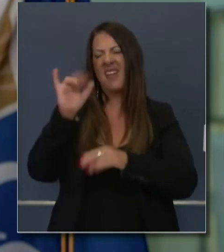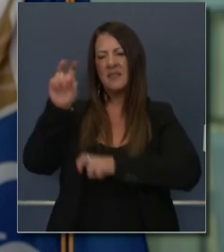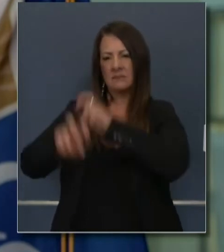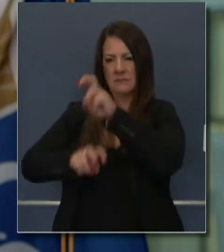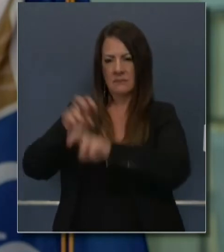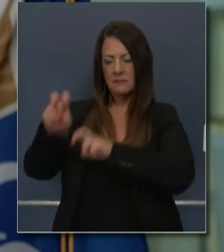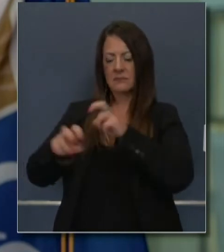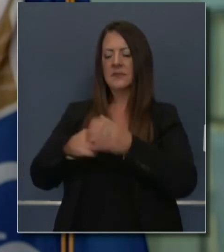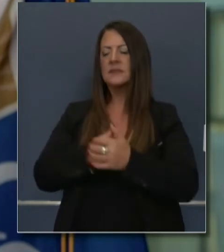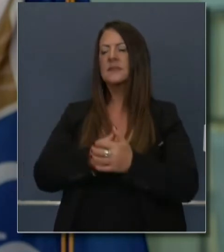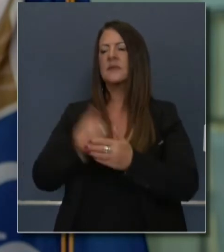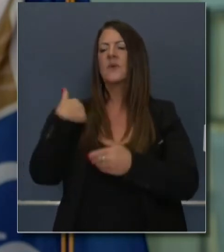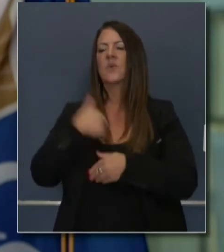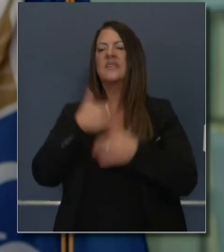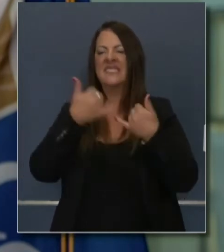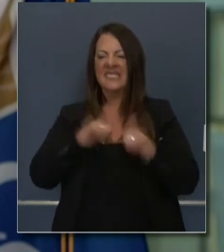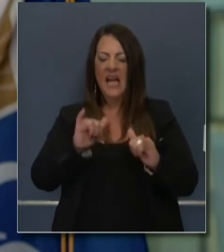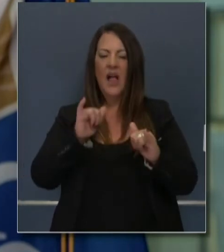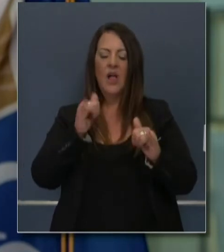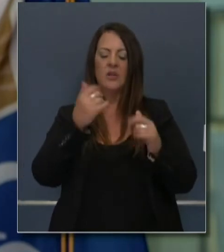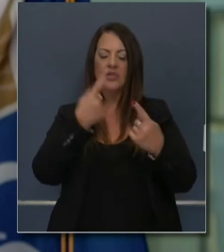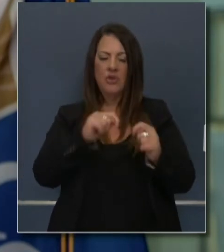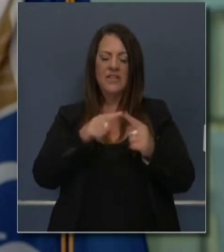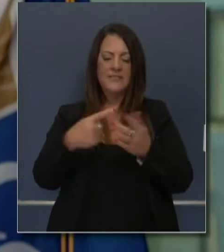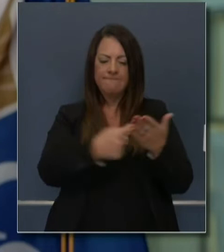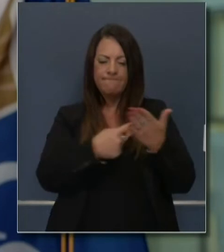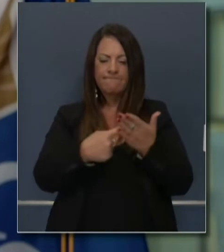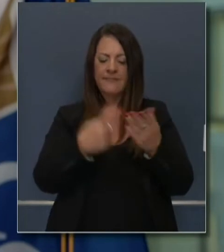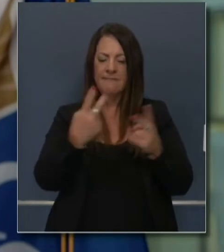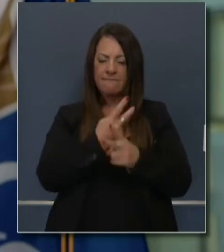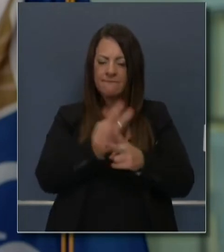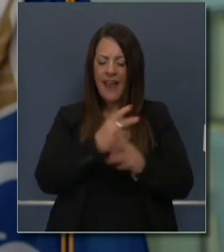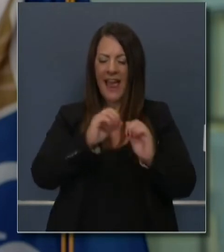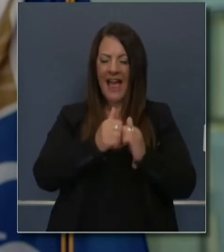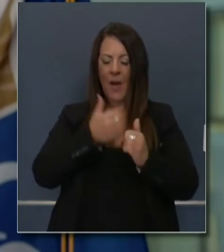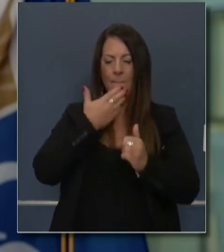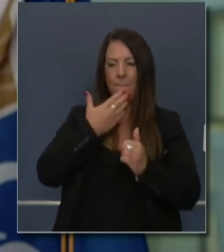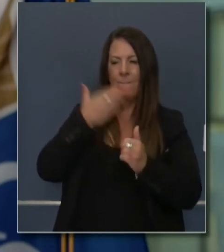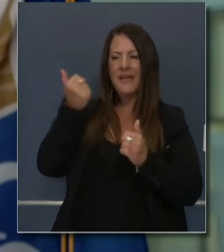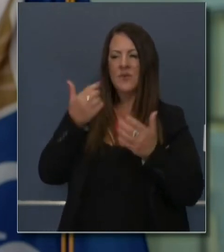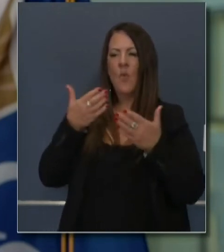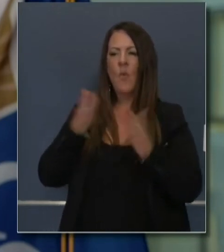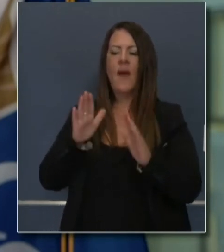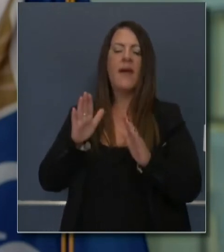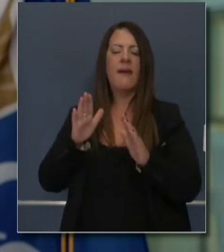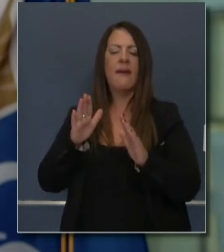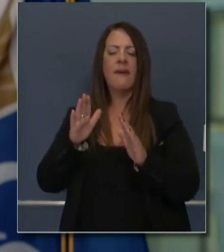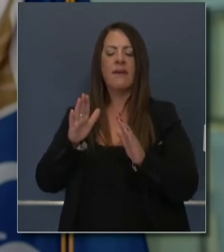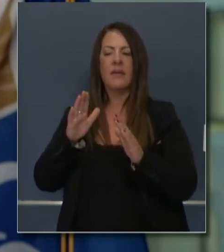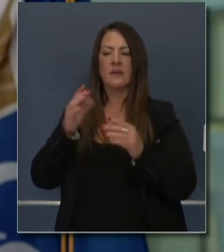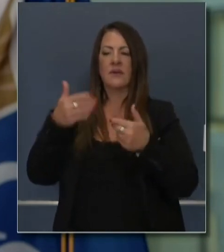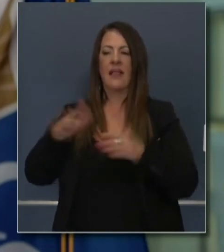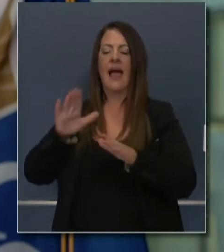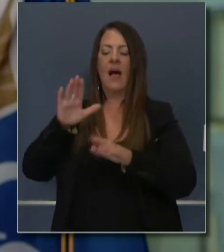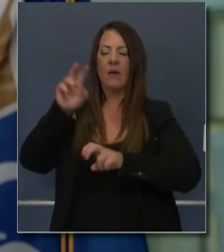working on some details, and as soon as we are at a point where we can socialize, make public, we will.